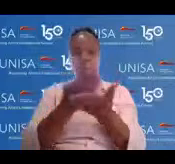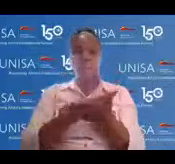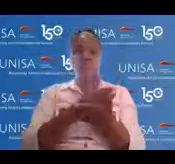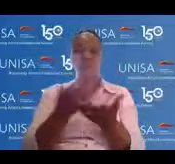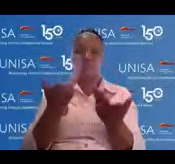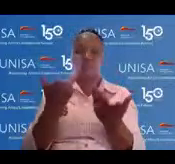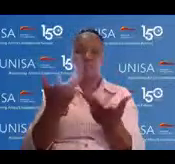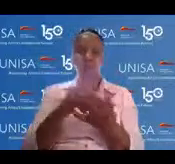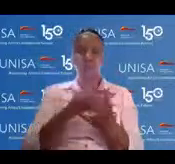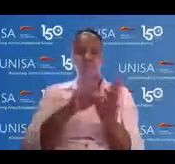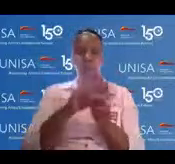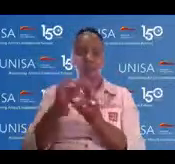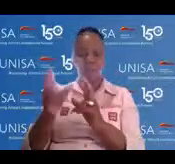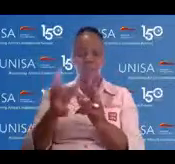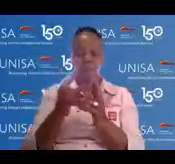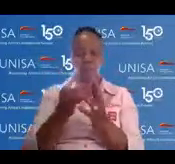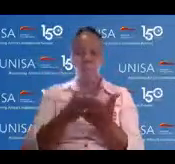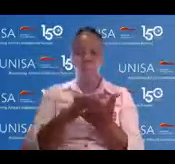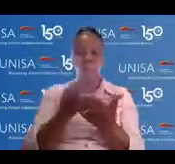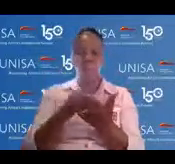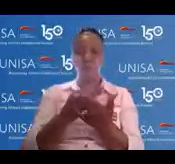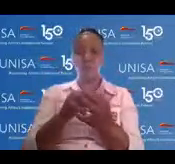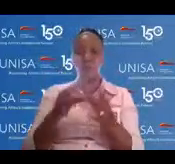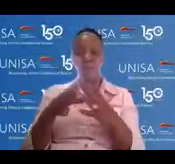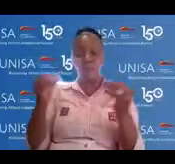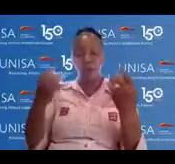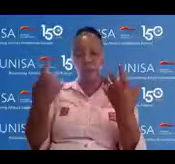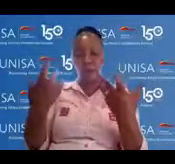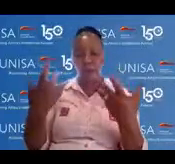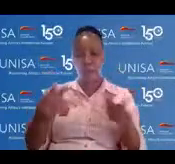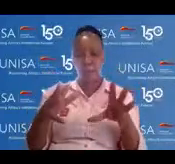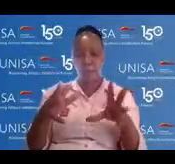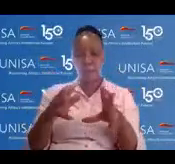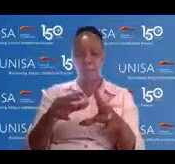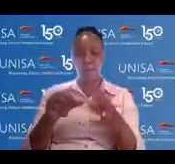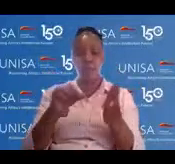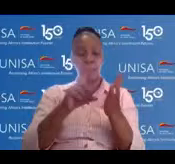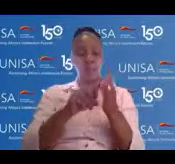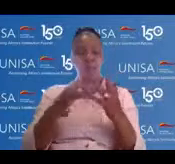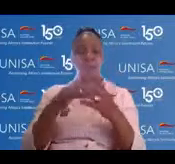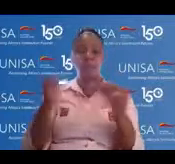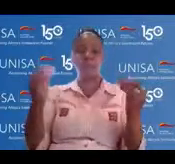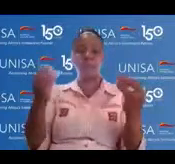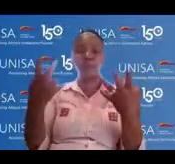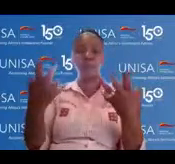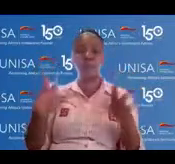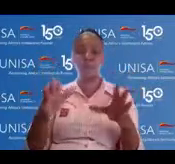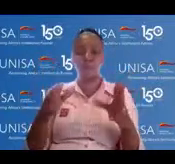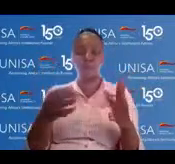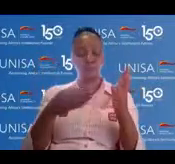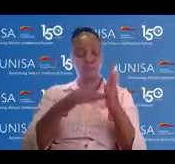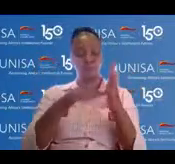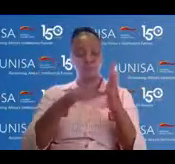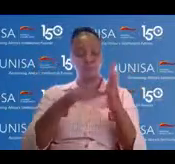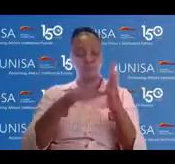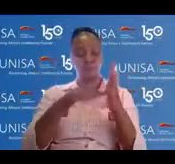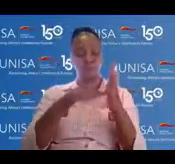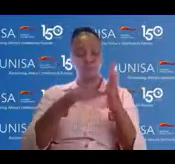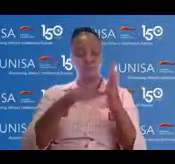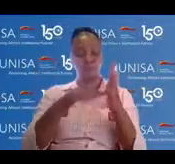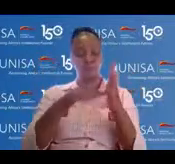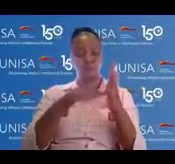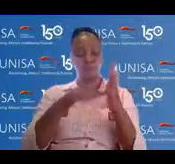pages. Once you are done, you click on the Done button here at the bottom right, and then you can